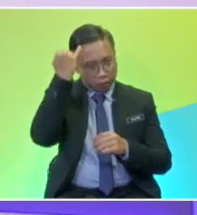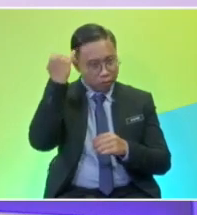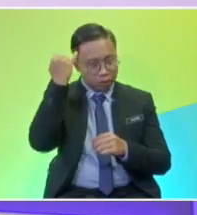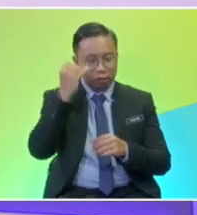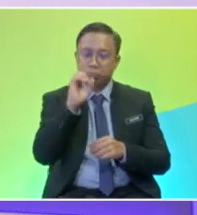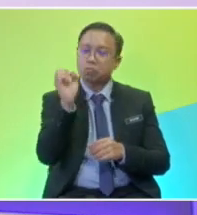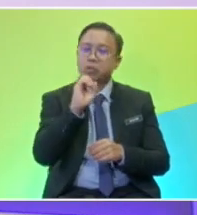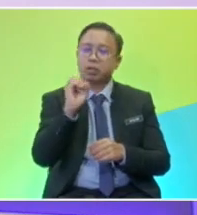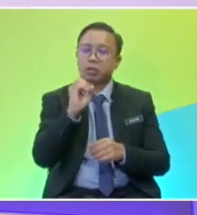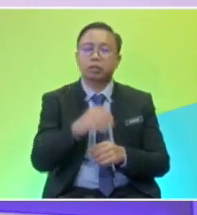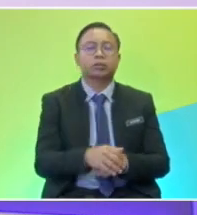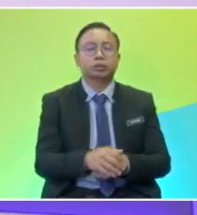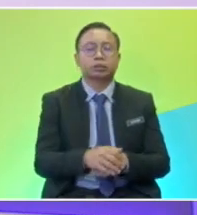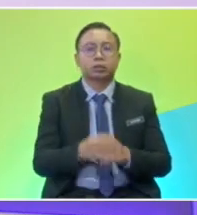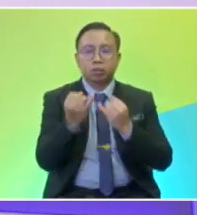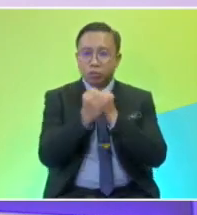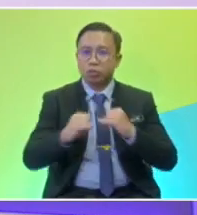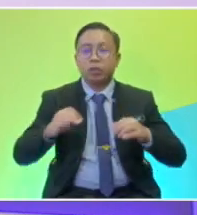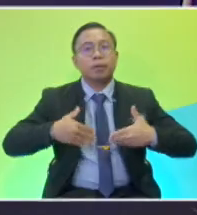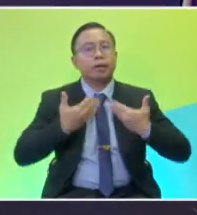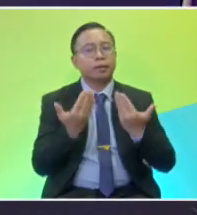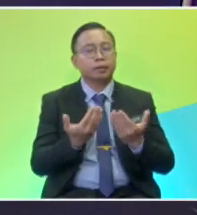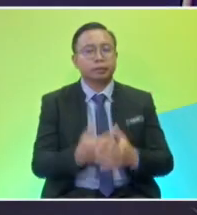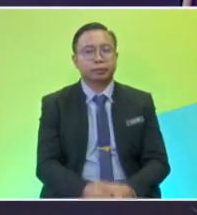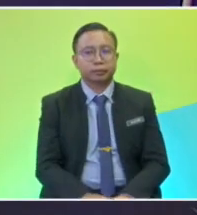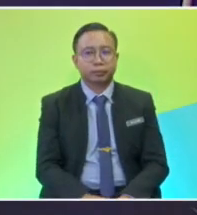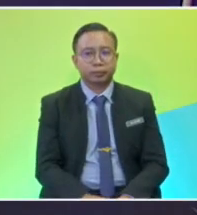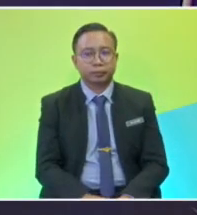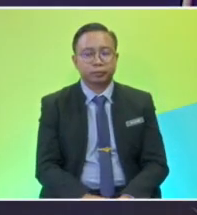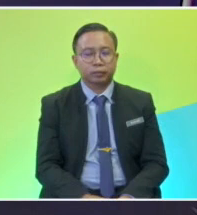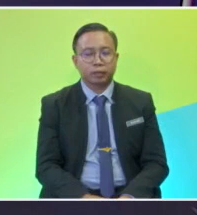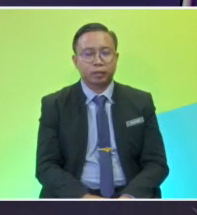no joint, only got bones. Mm-hmm. What will happen?